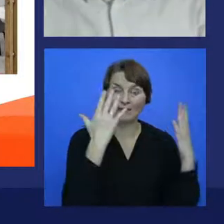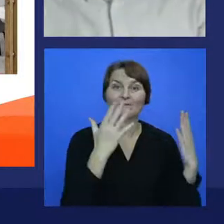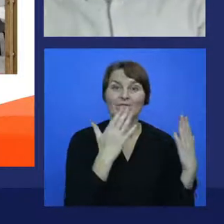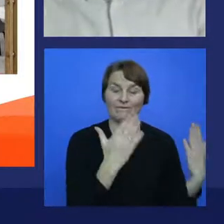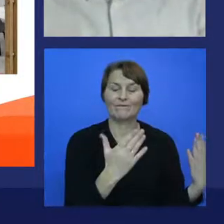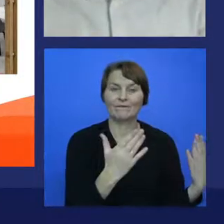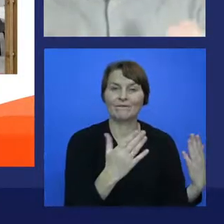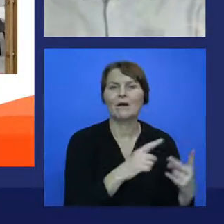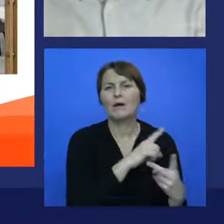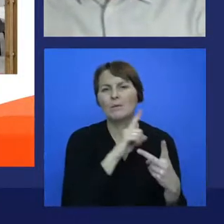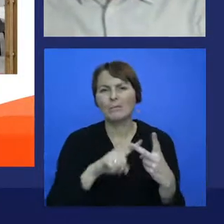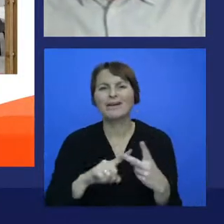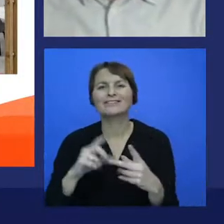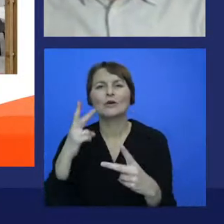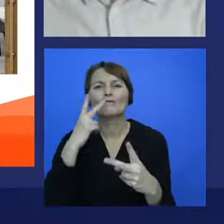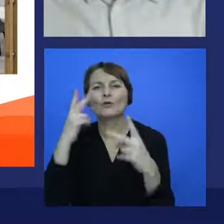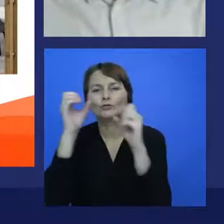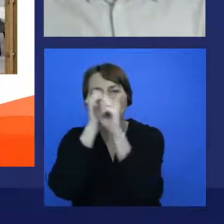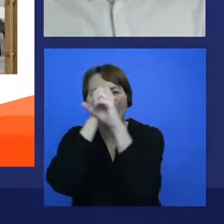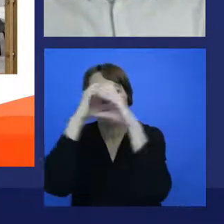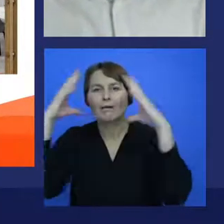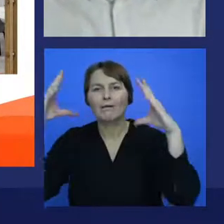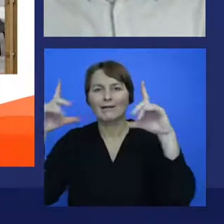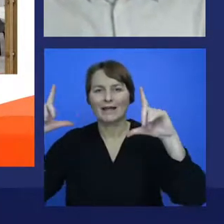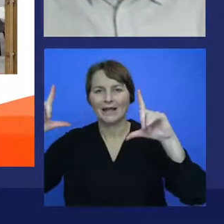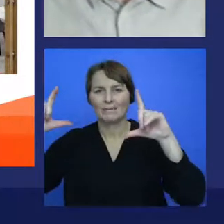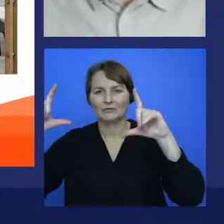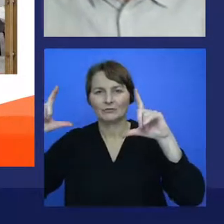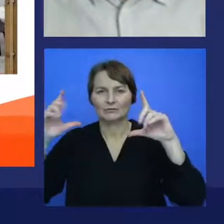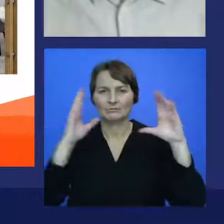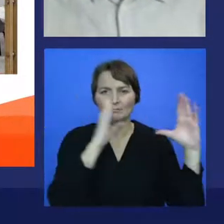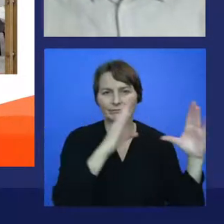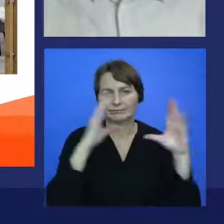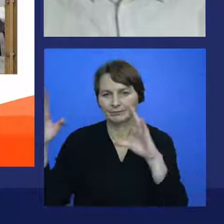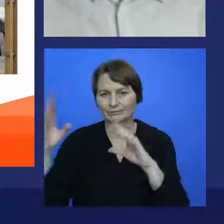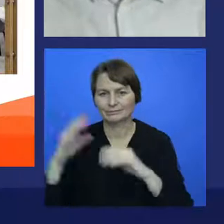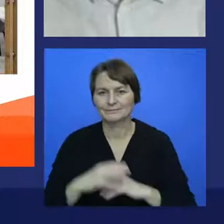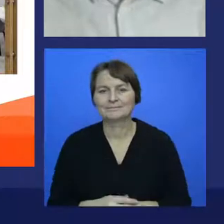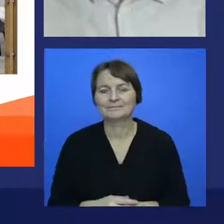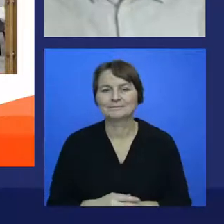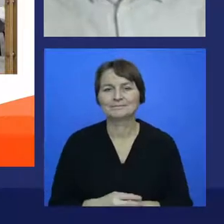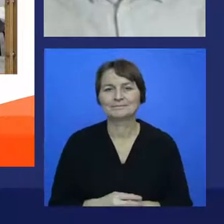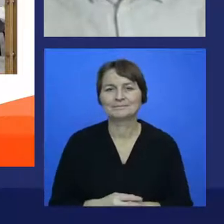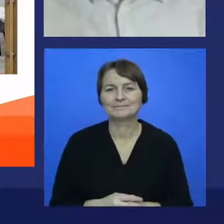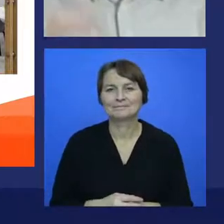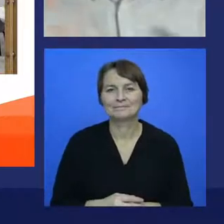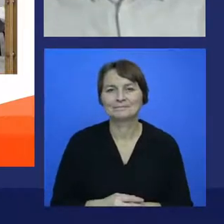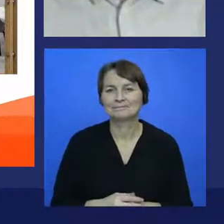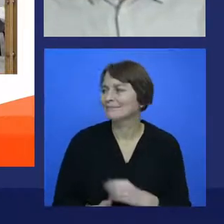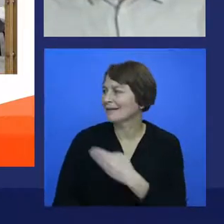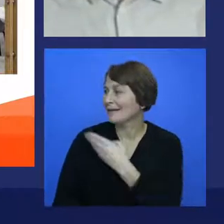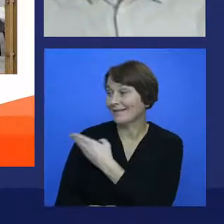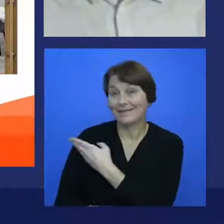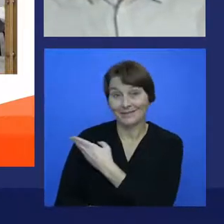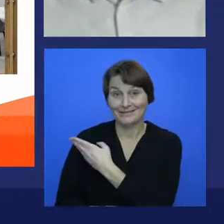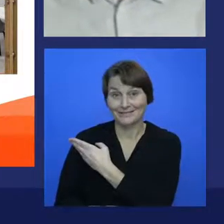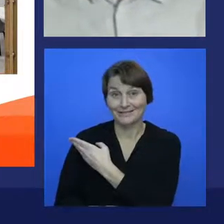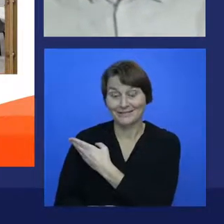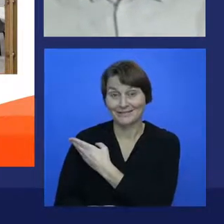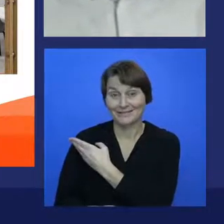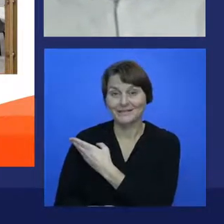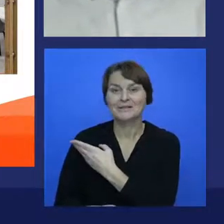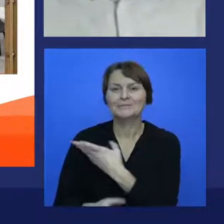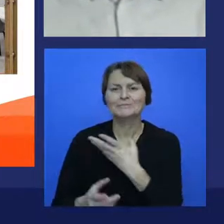virtual image of the space. And this particular picture actually kicked off a something for us, which is once we had the walls